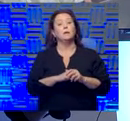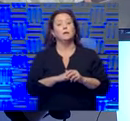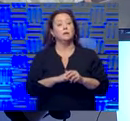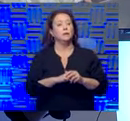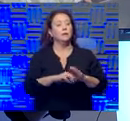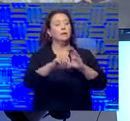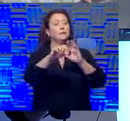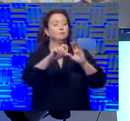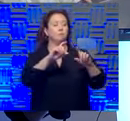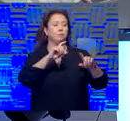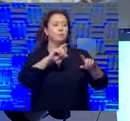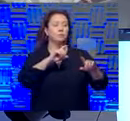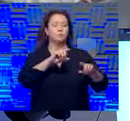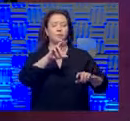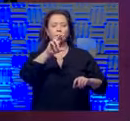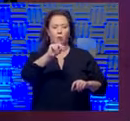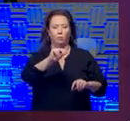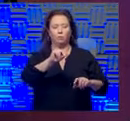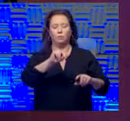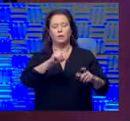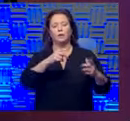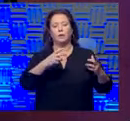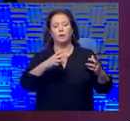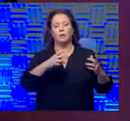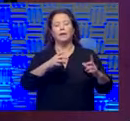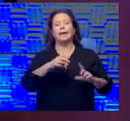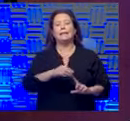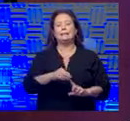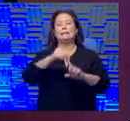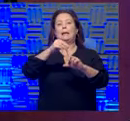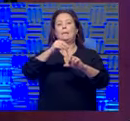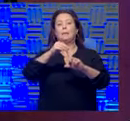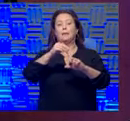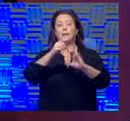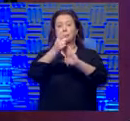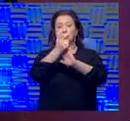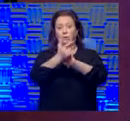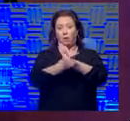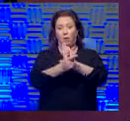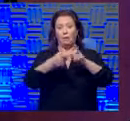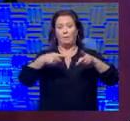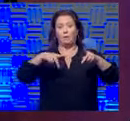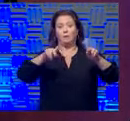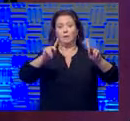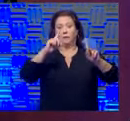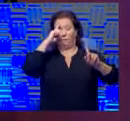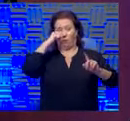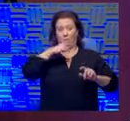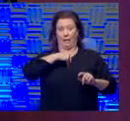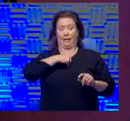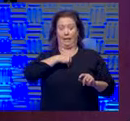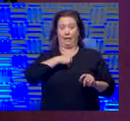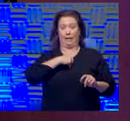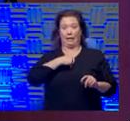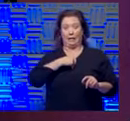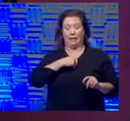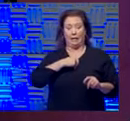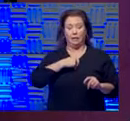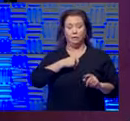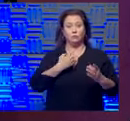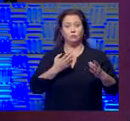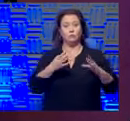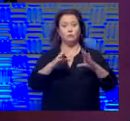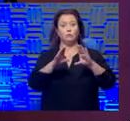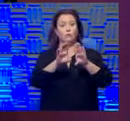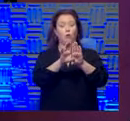think the short answer is no, except to say that there is statute that allows, for example, me, to shut down